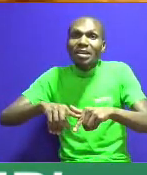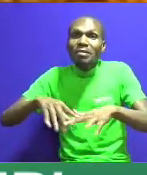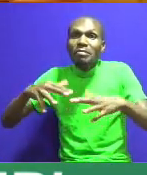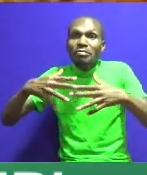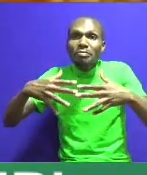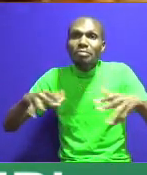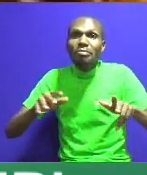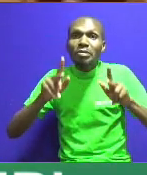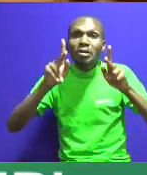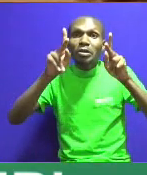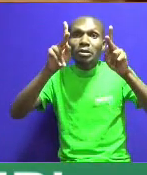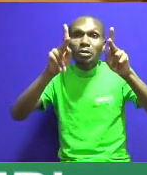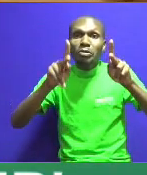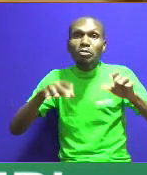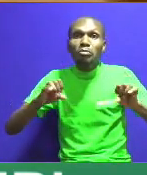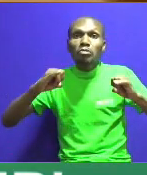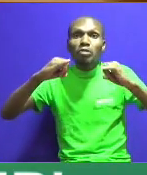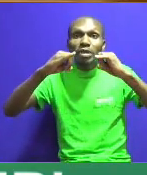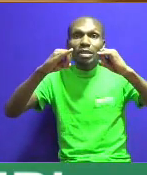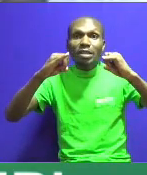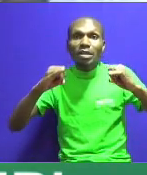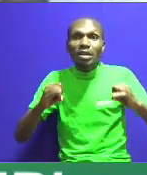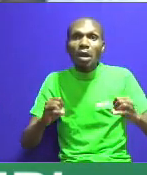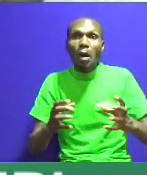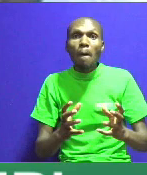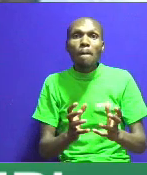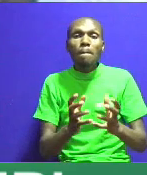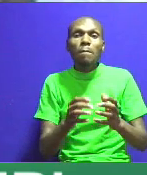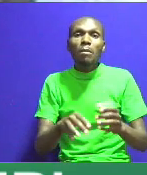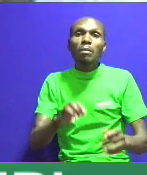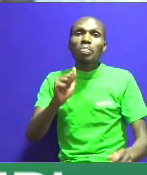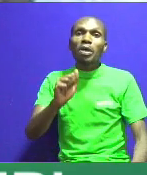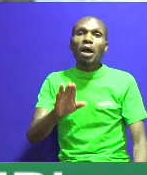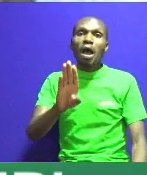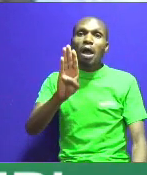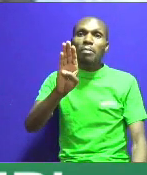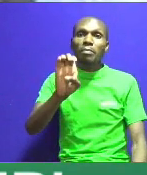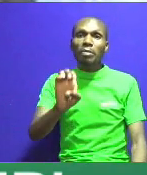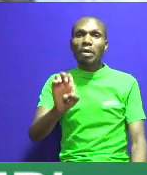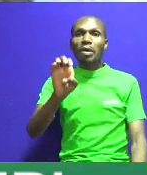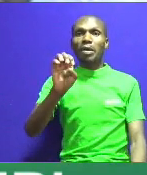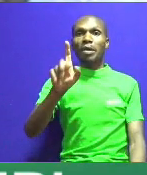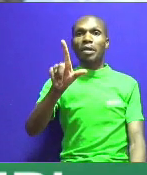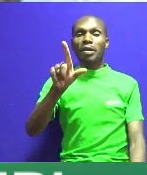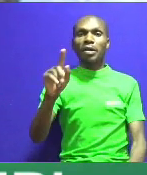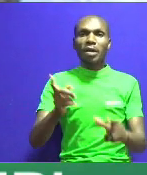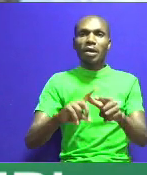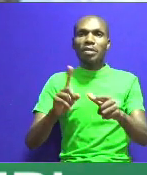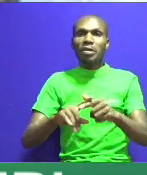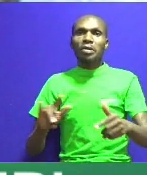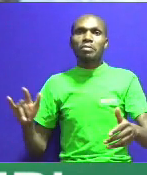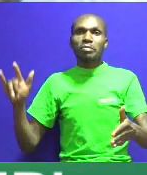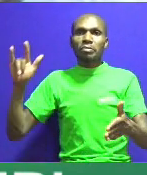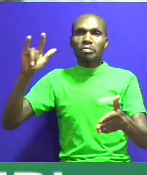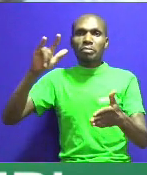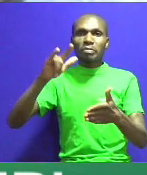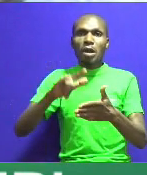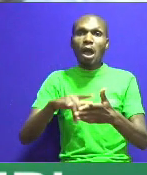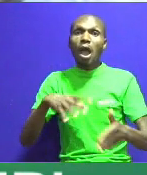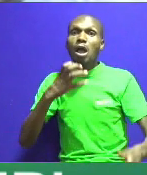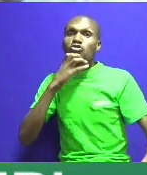kilikia Kisumu International Airport. Abel Gogo, the airport manager, Jomo Kenyatta International